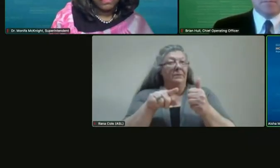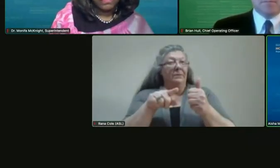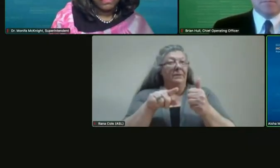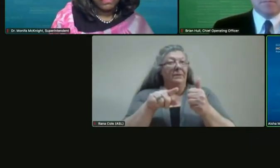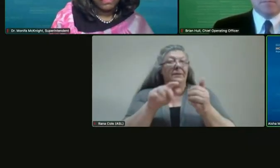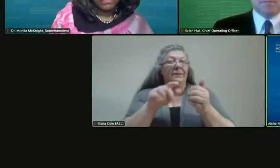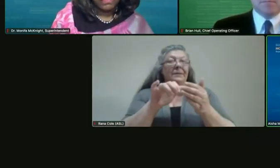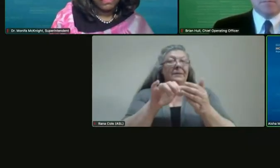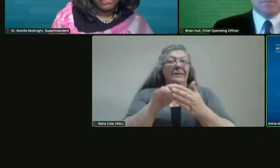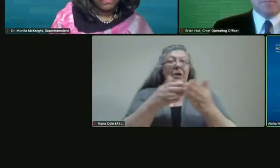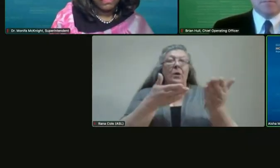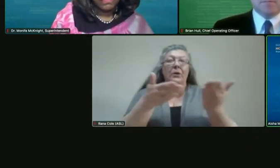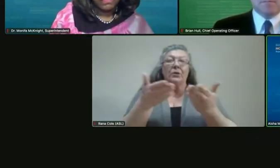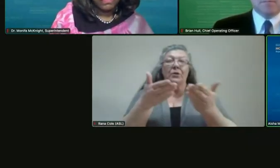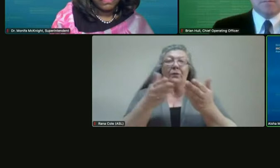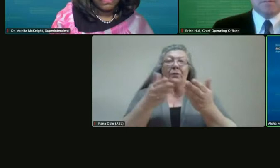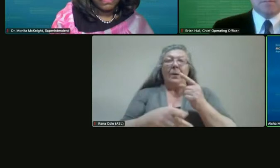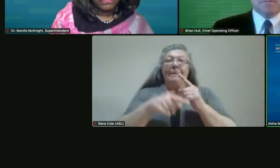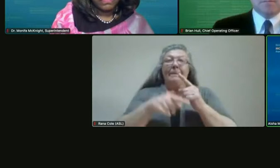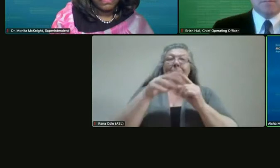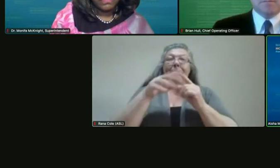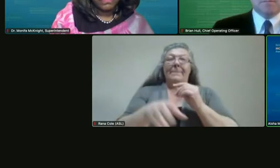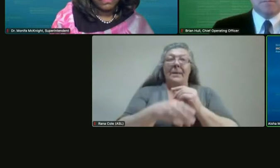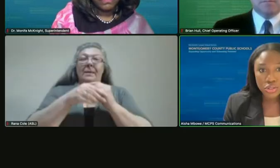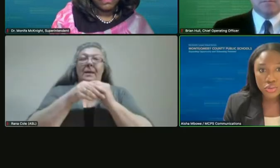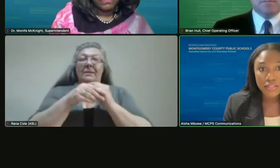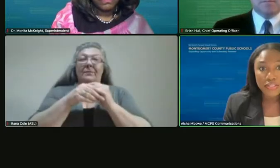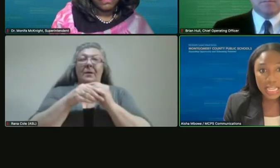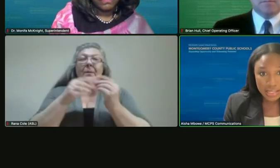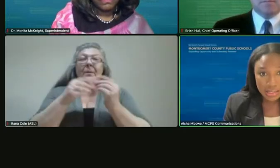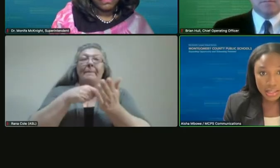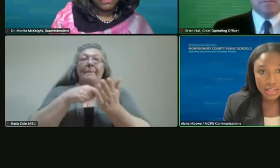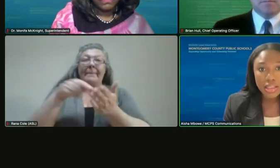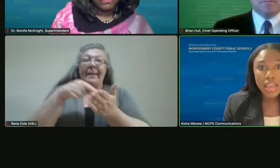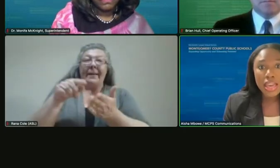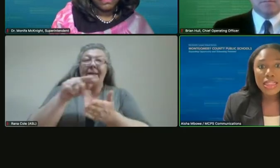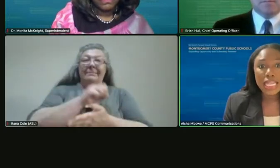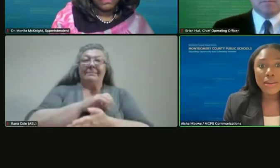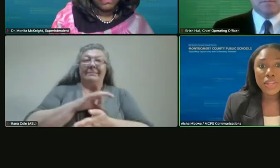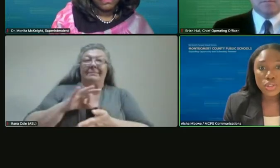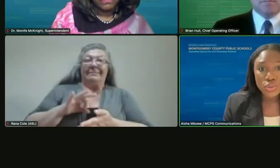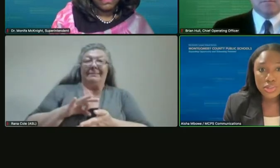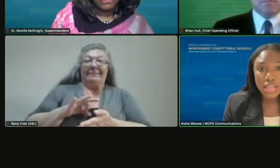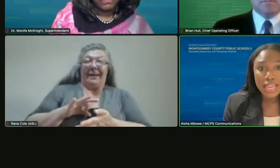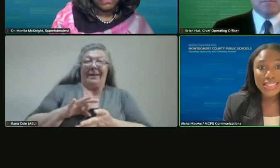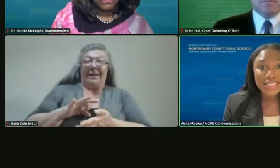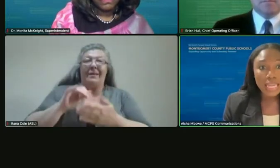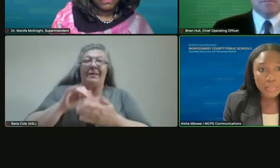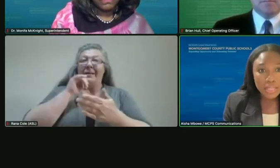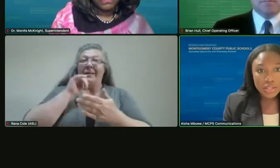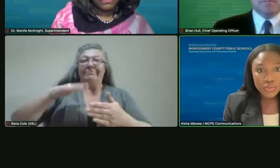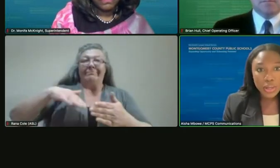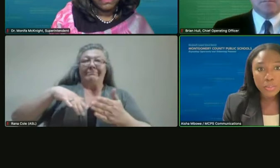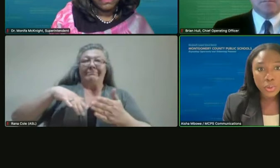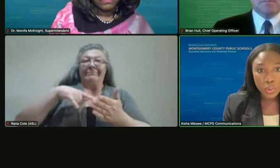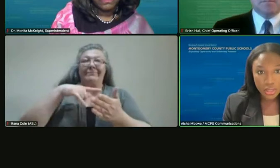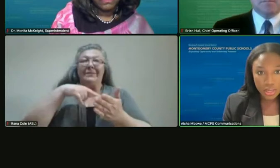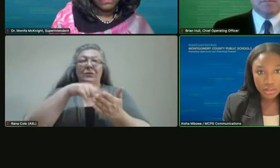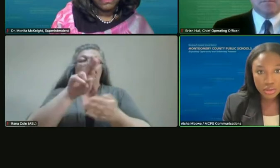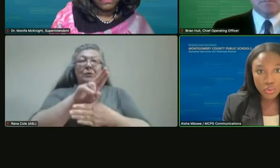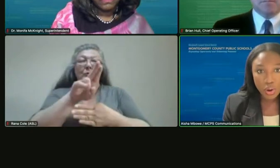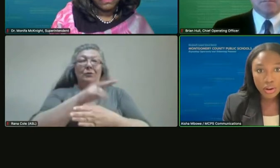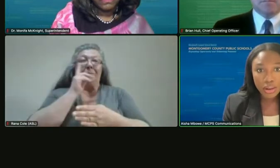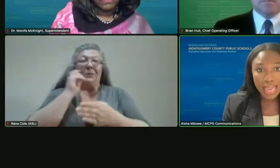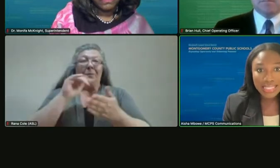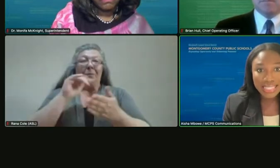from salaries from positions not paid this year due to vacancies that can be used as stipends for